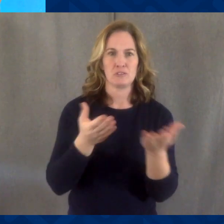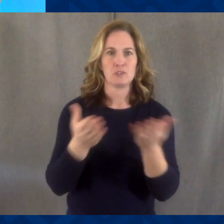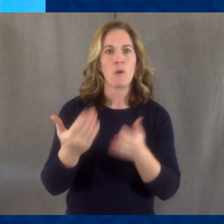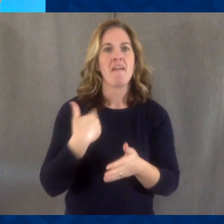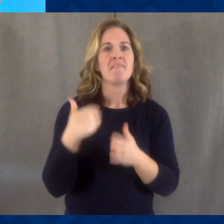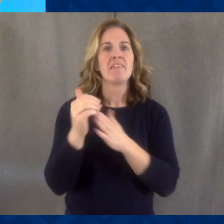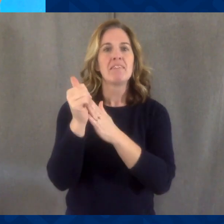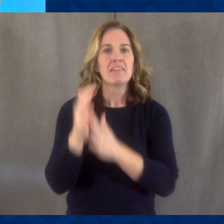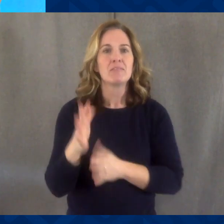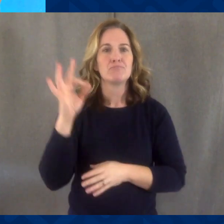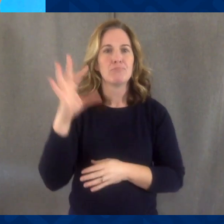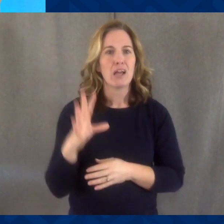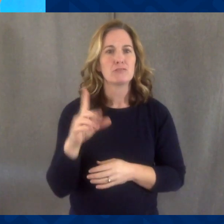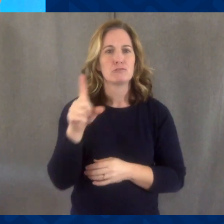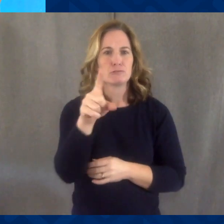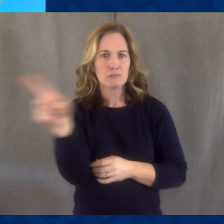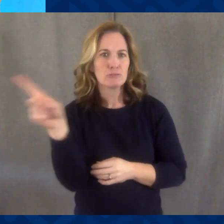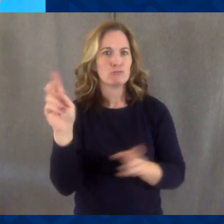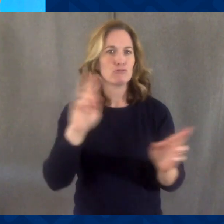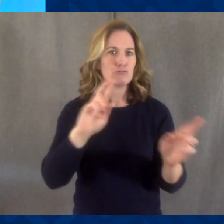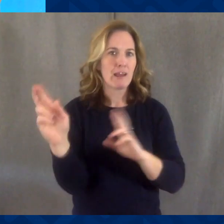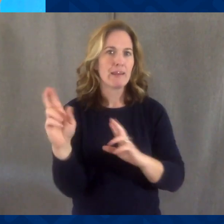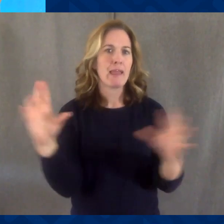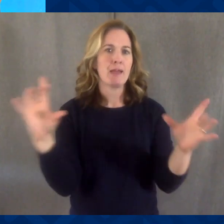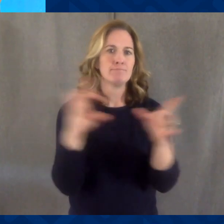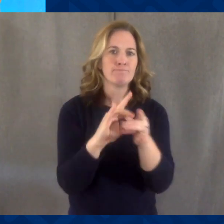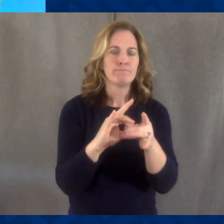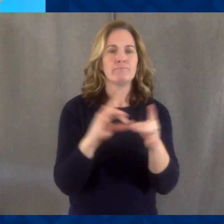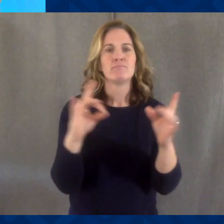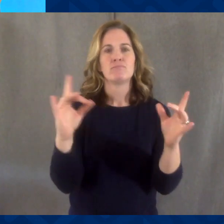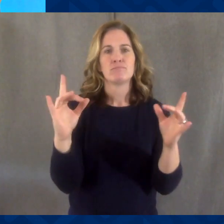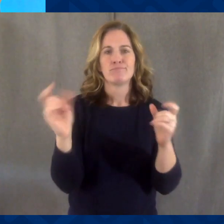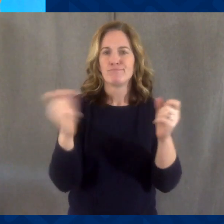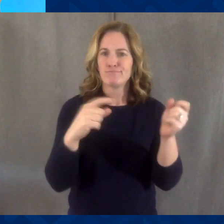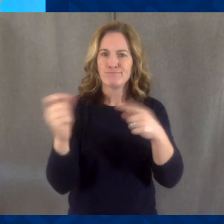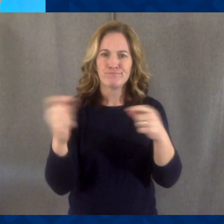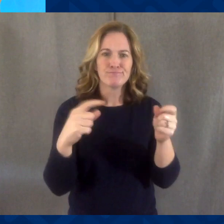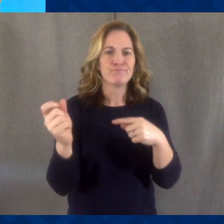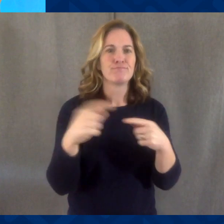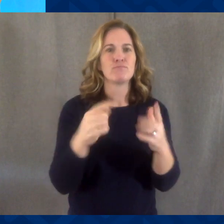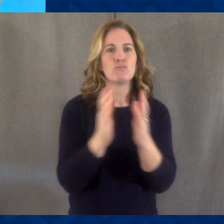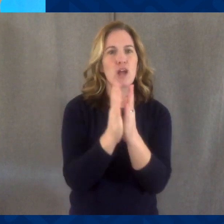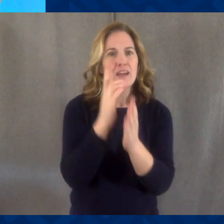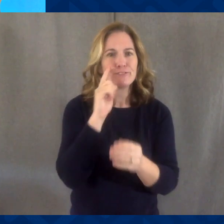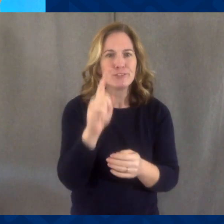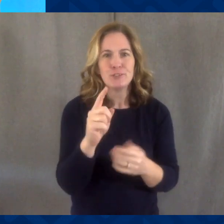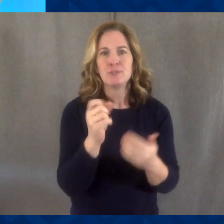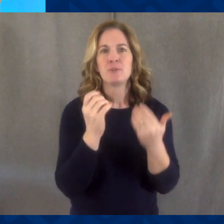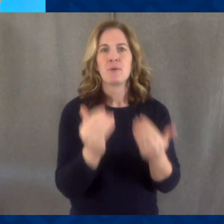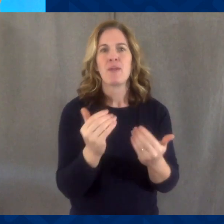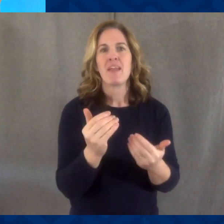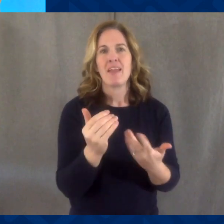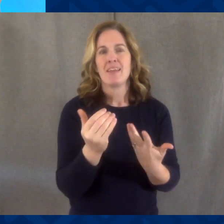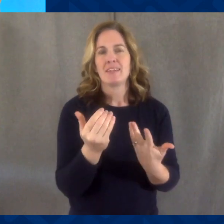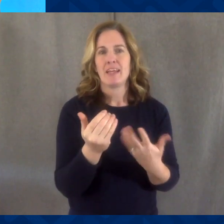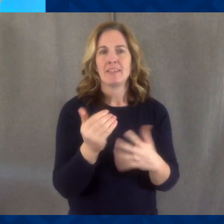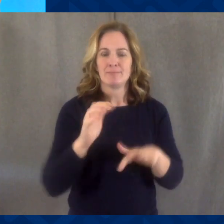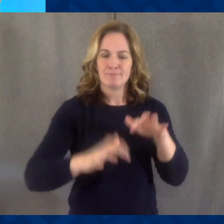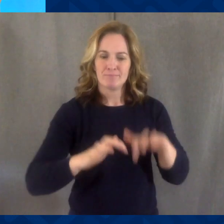and pastors on hand ready to connect with you through chat and to pray with you. So go ahead, do yourself a favor and say hello in the